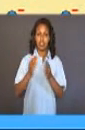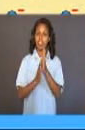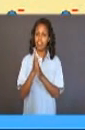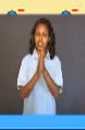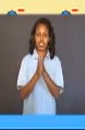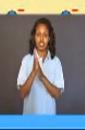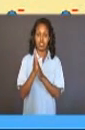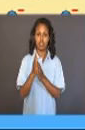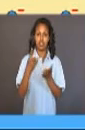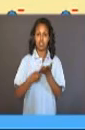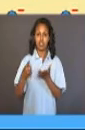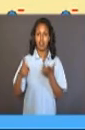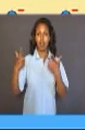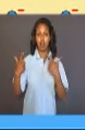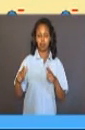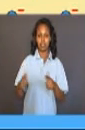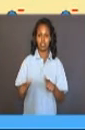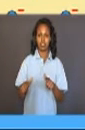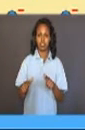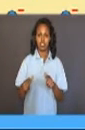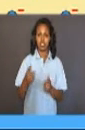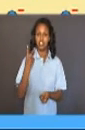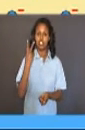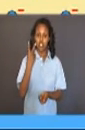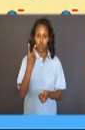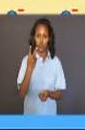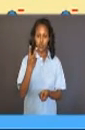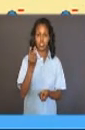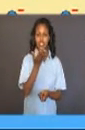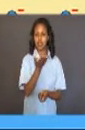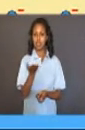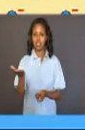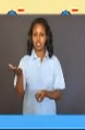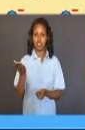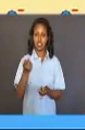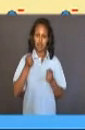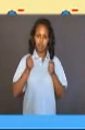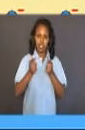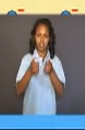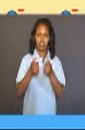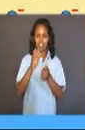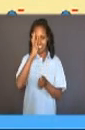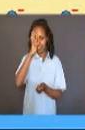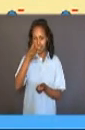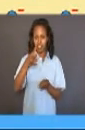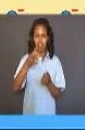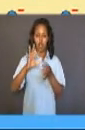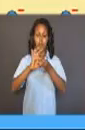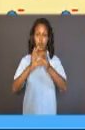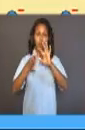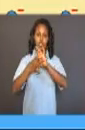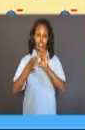interesting things happen. The two substances immediately create a bond.